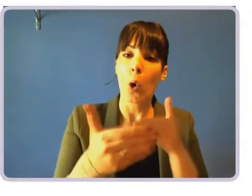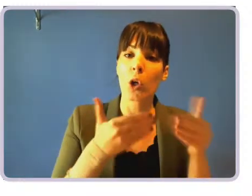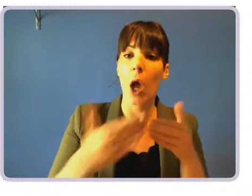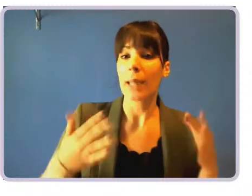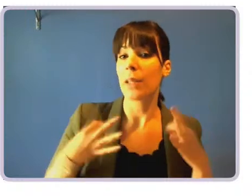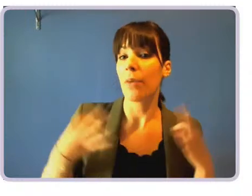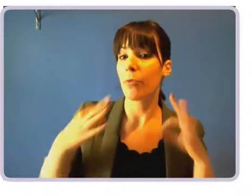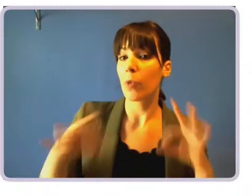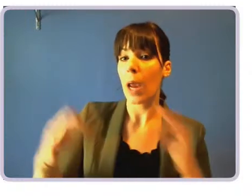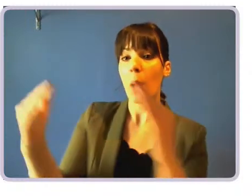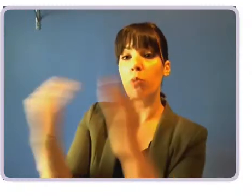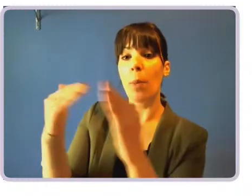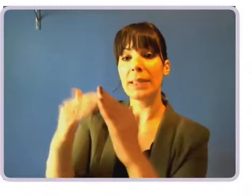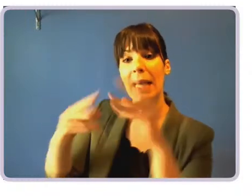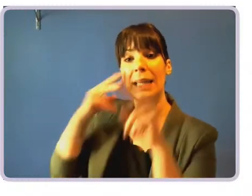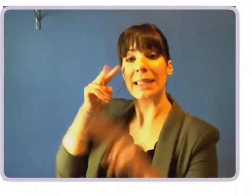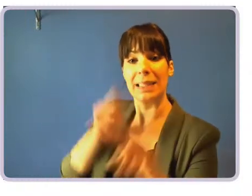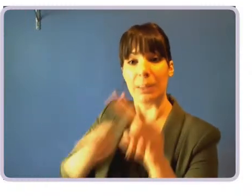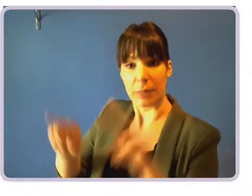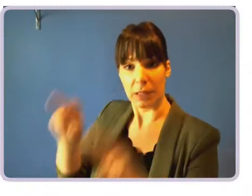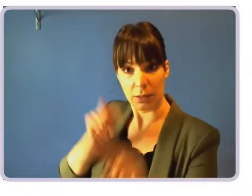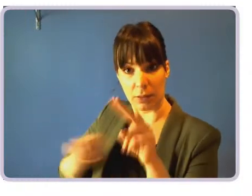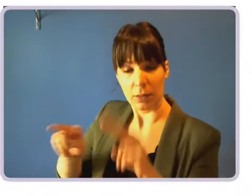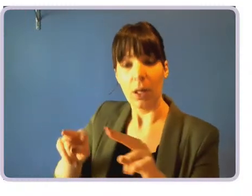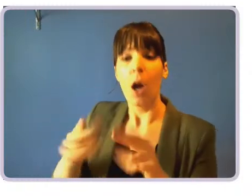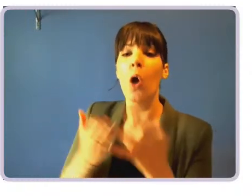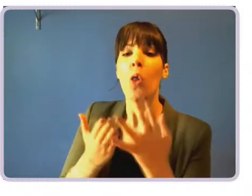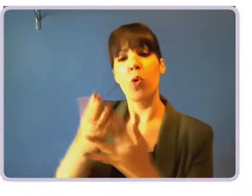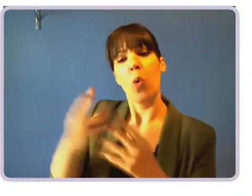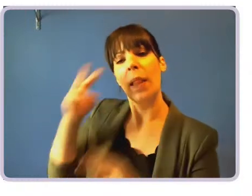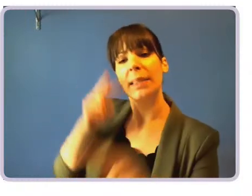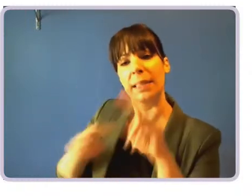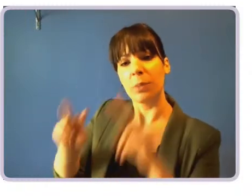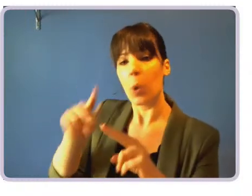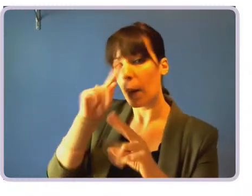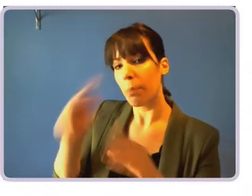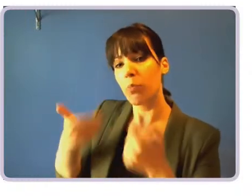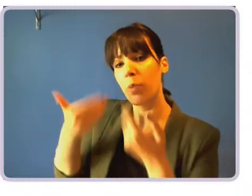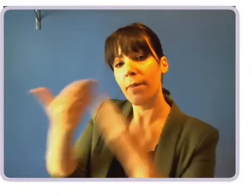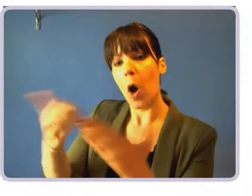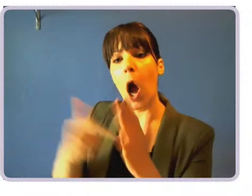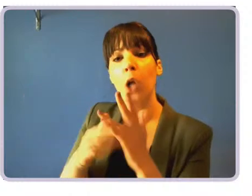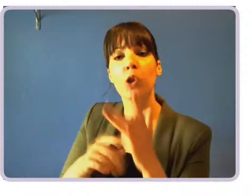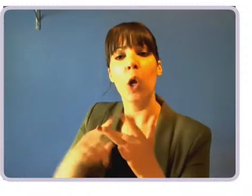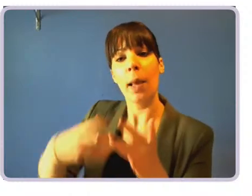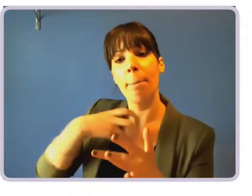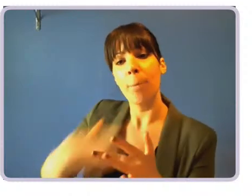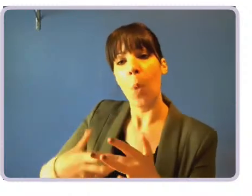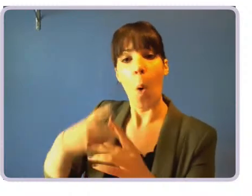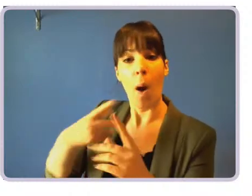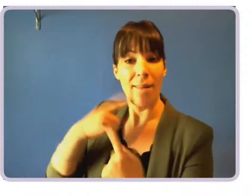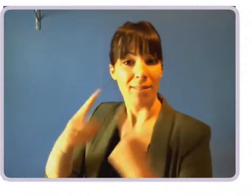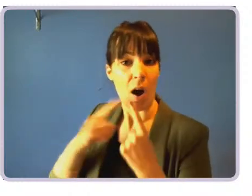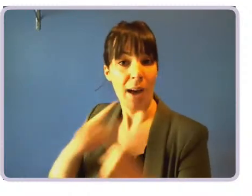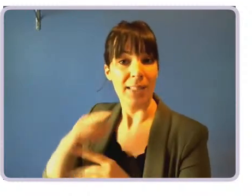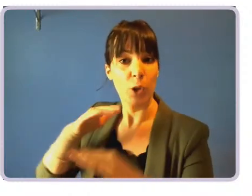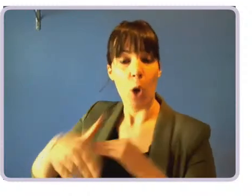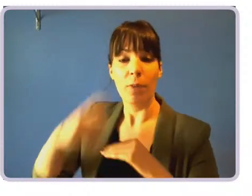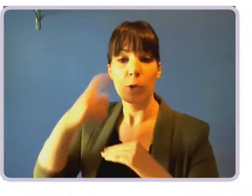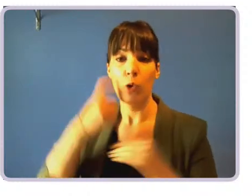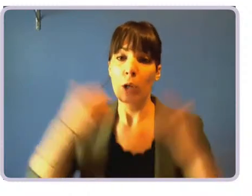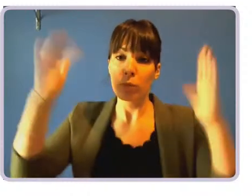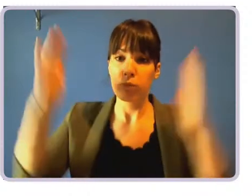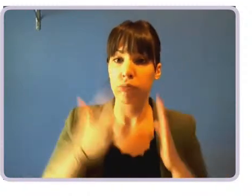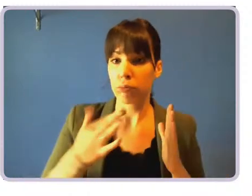2018. This was to provide advice about reducing the risk of a bushfire impacting on the house and provide ideas